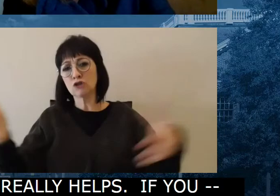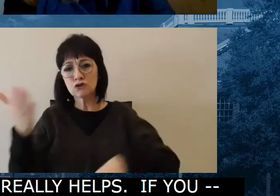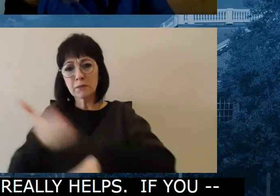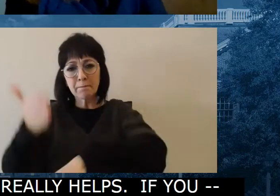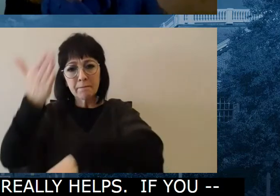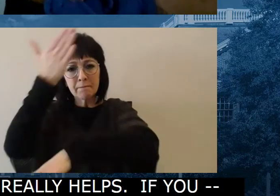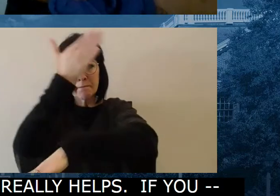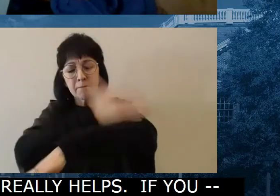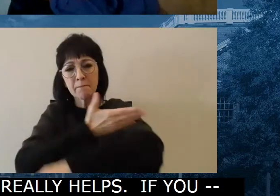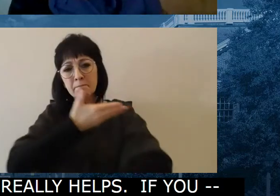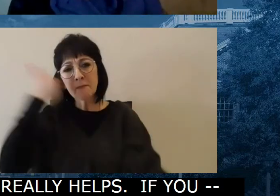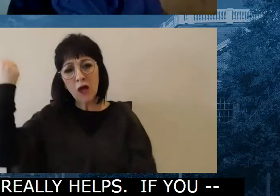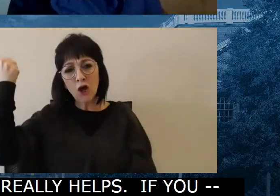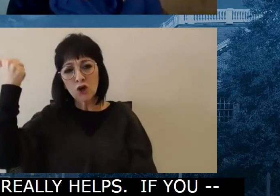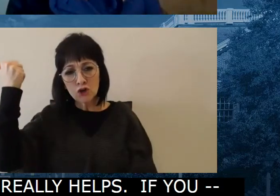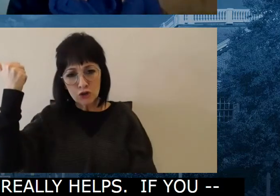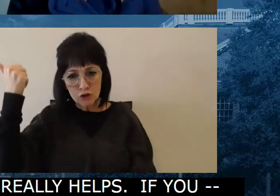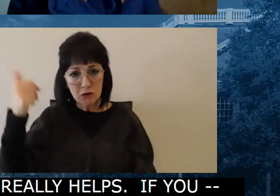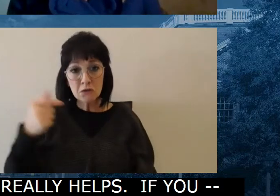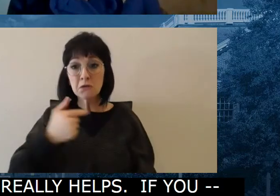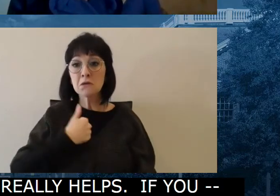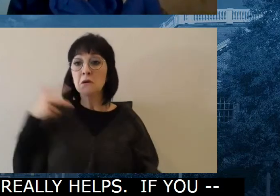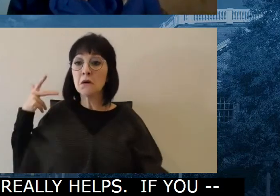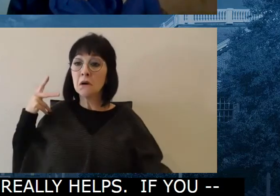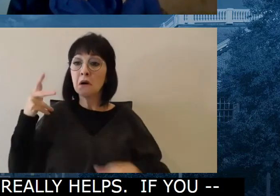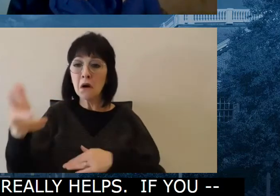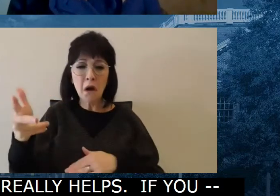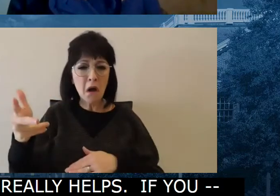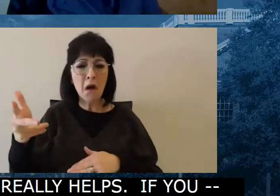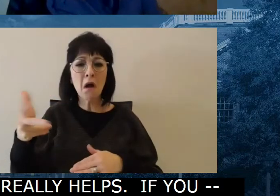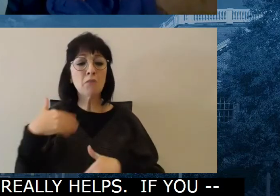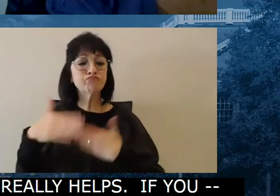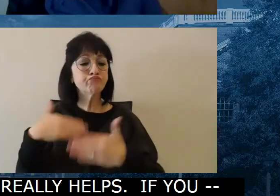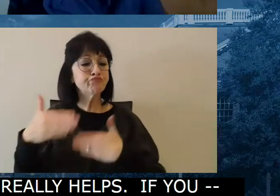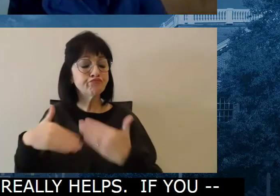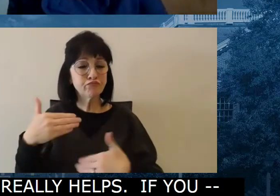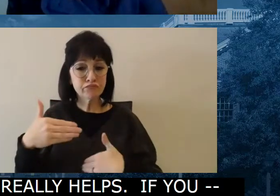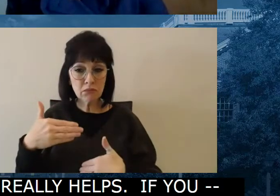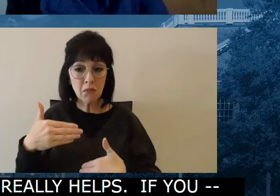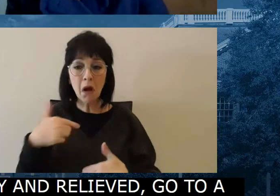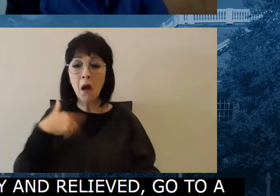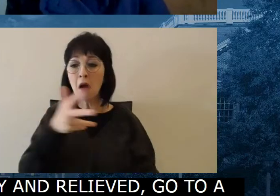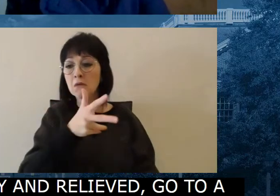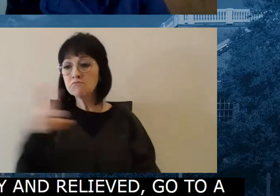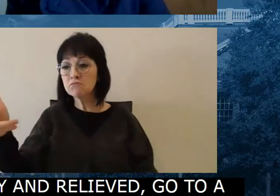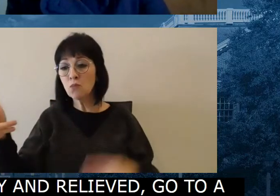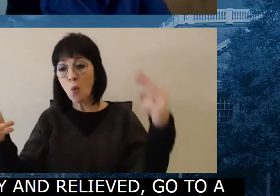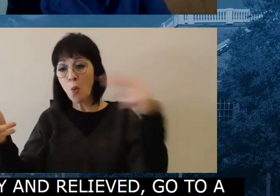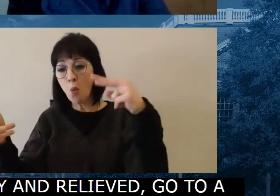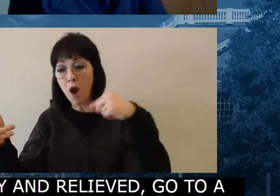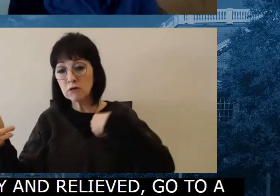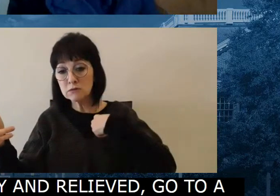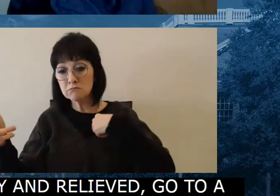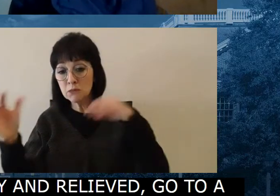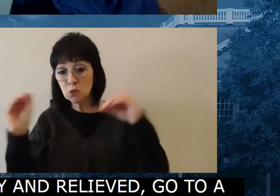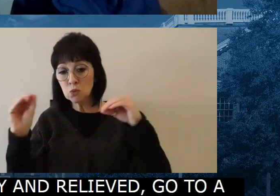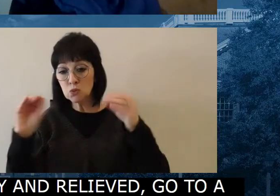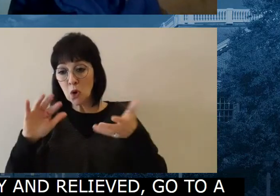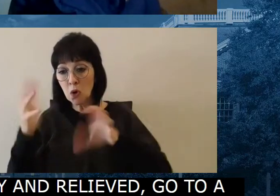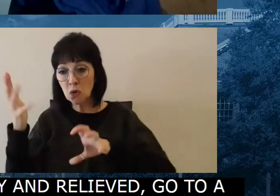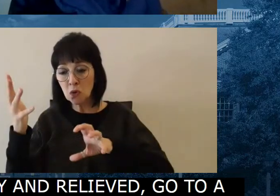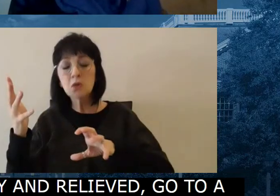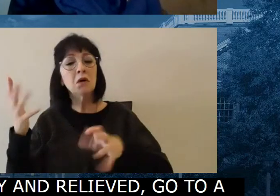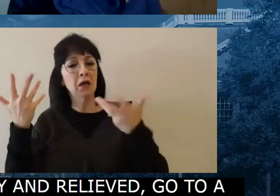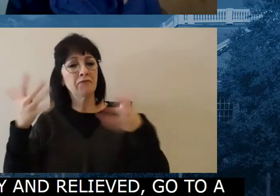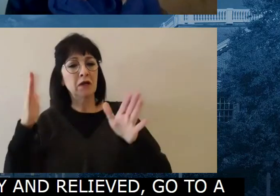in our state, and that's what I saw there. It enabled us. If there was a disappointment, we didn't get